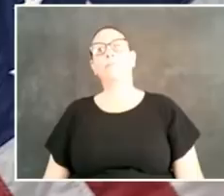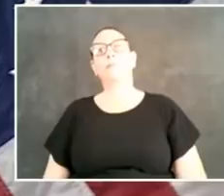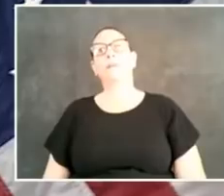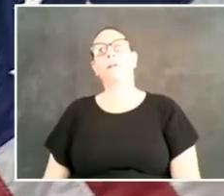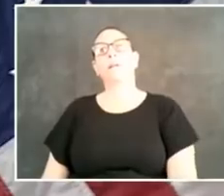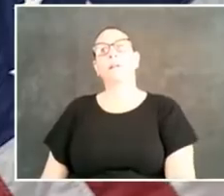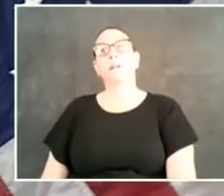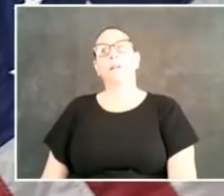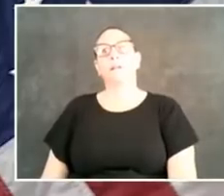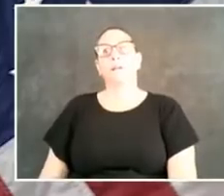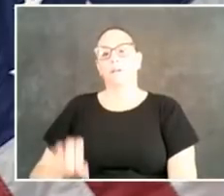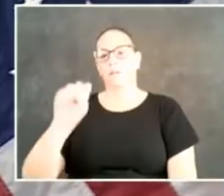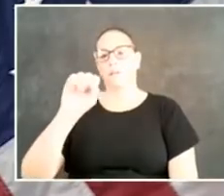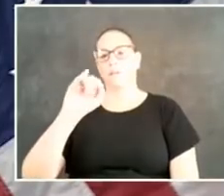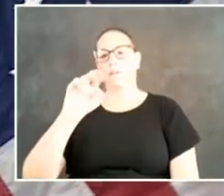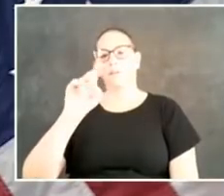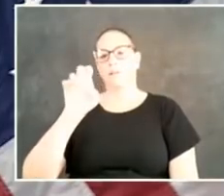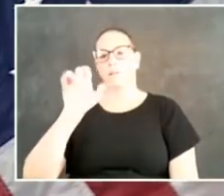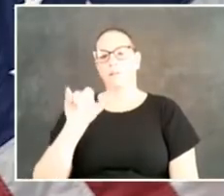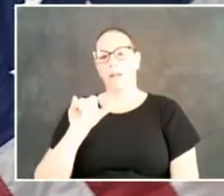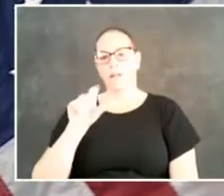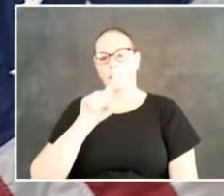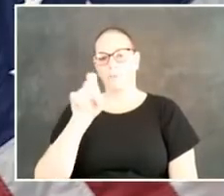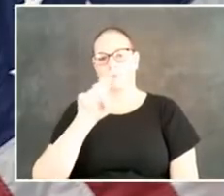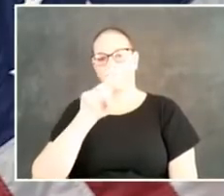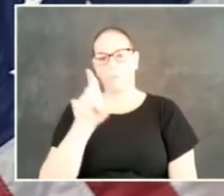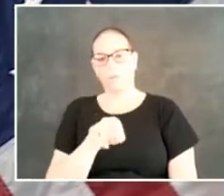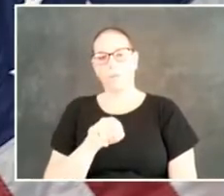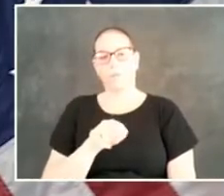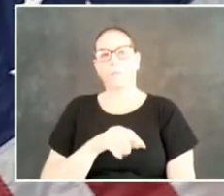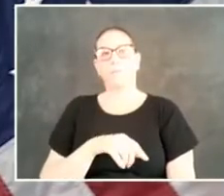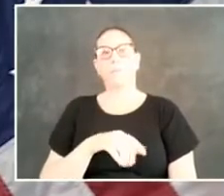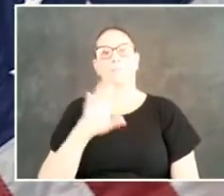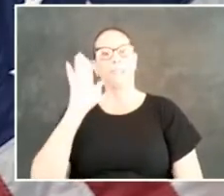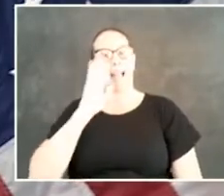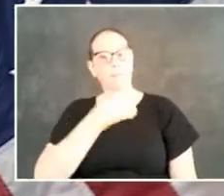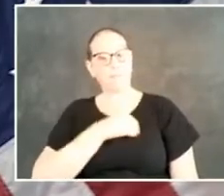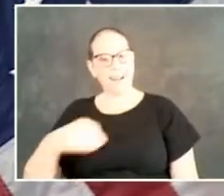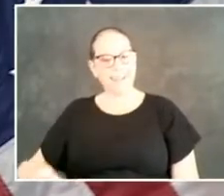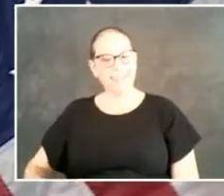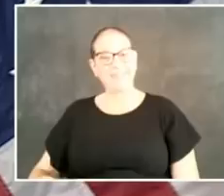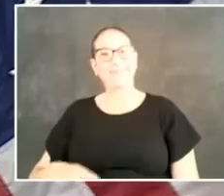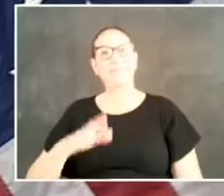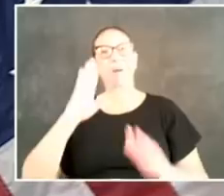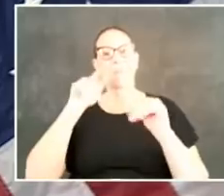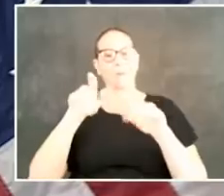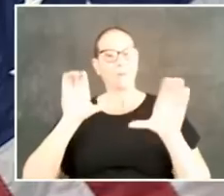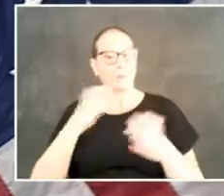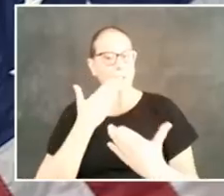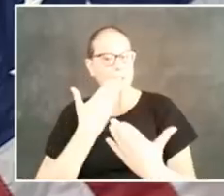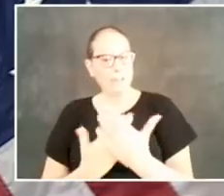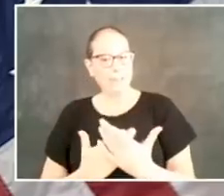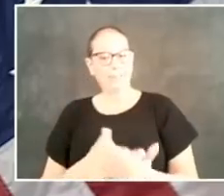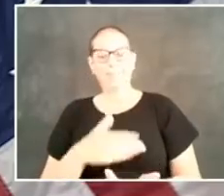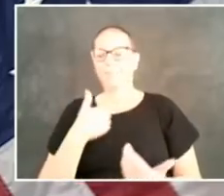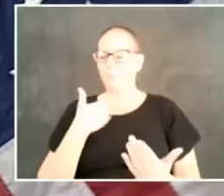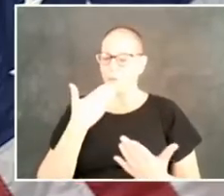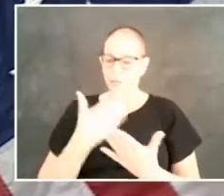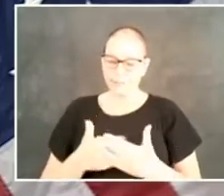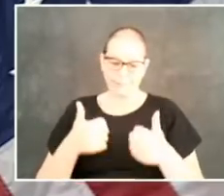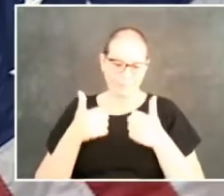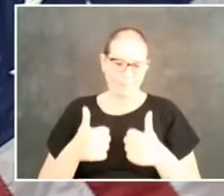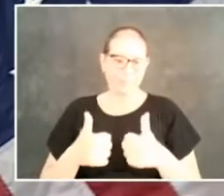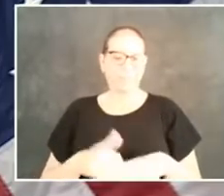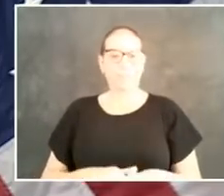Hi, Mr. Mayor. I hope you're doing well. I wanted to ask about going off of that a bit about crowding in